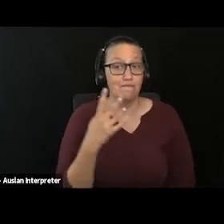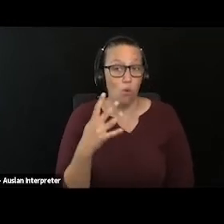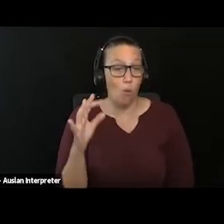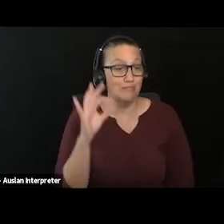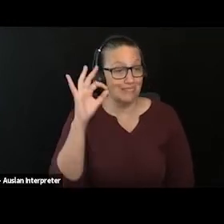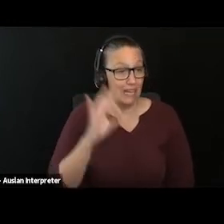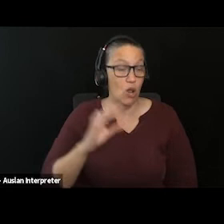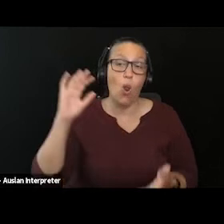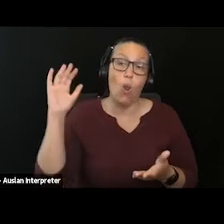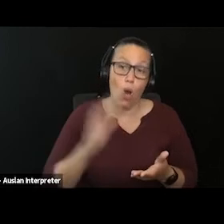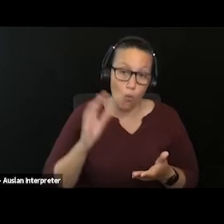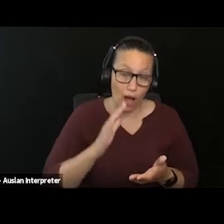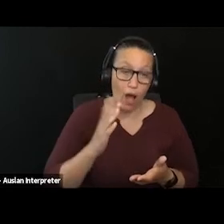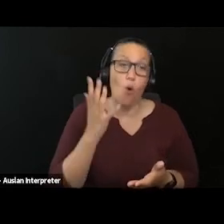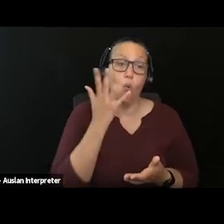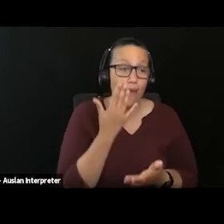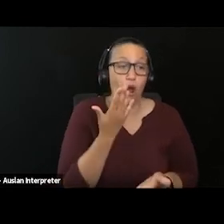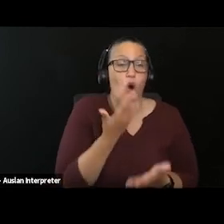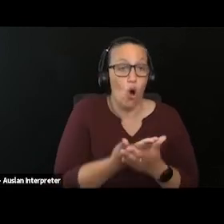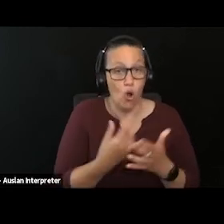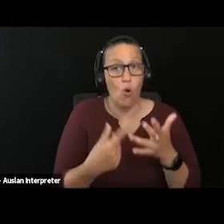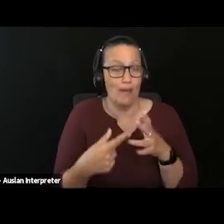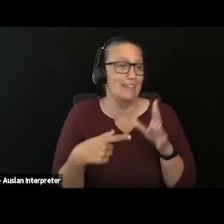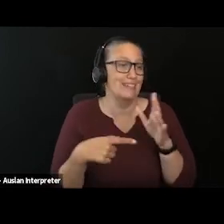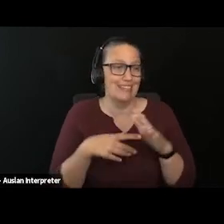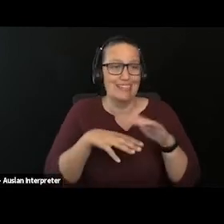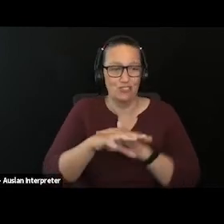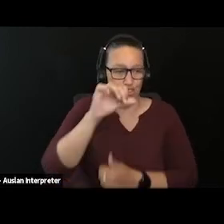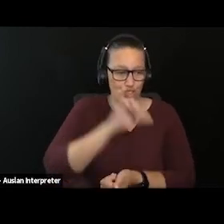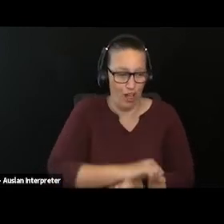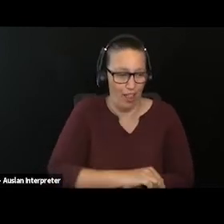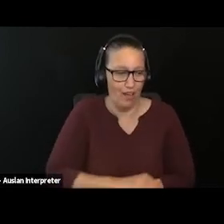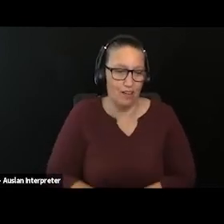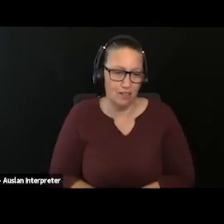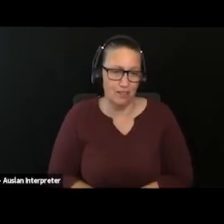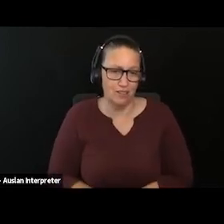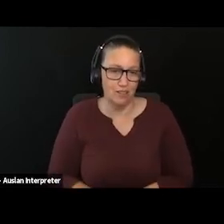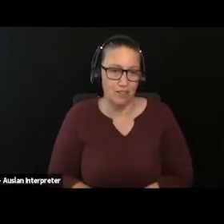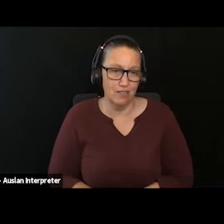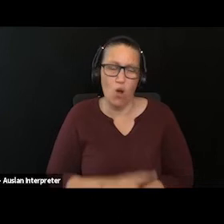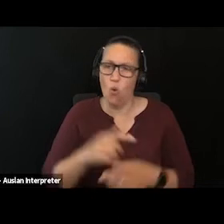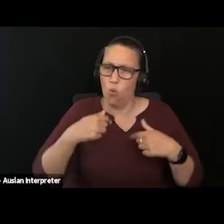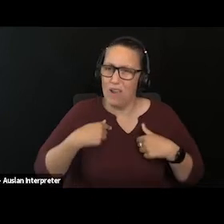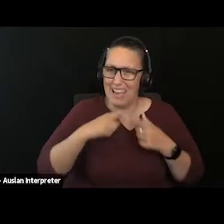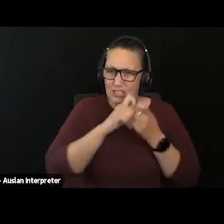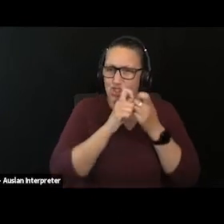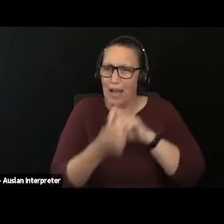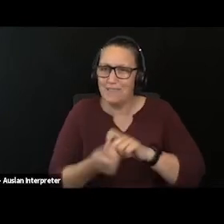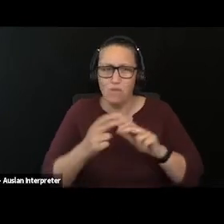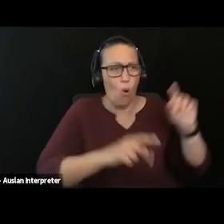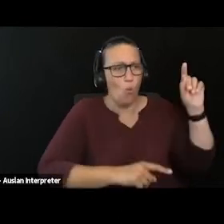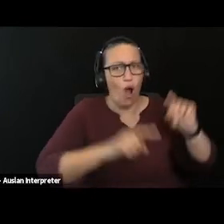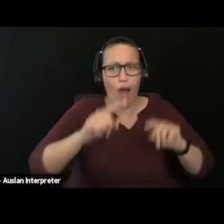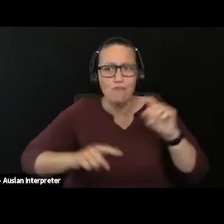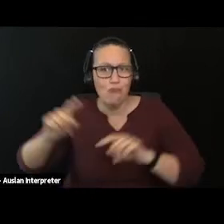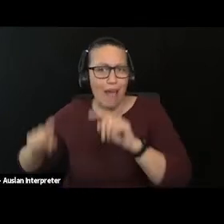during time spent in OAT while incarcerated. We adjusted for a wide range of confounders, which had